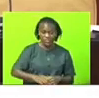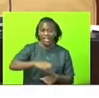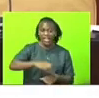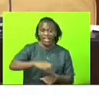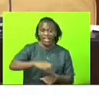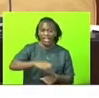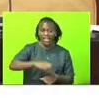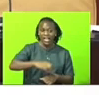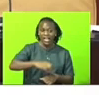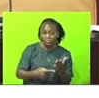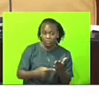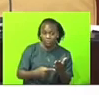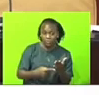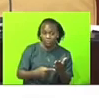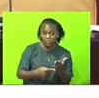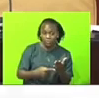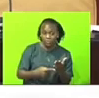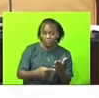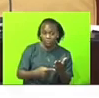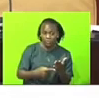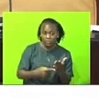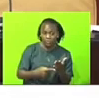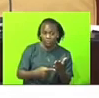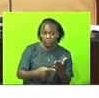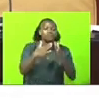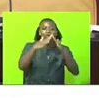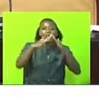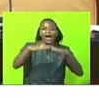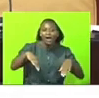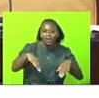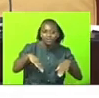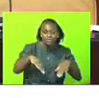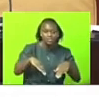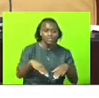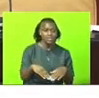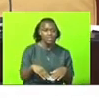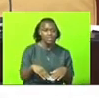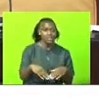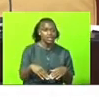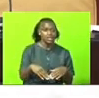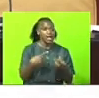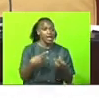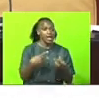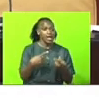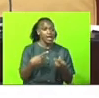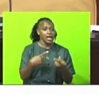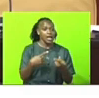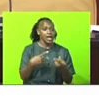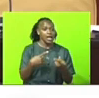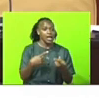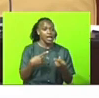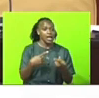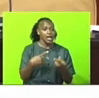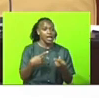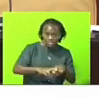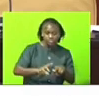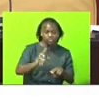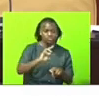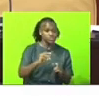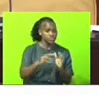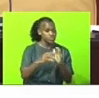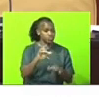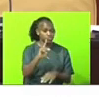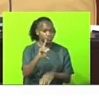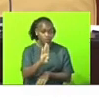having left their party. Now, we have seen a precedent before in relation